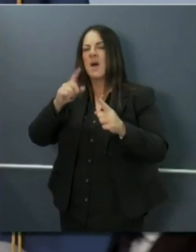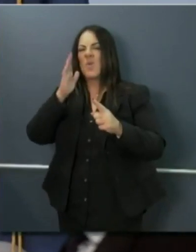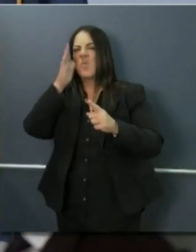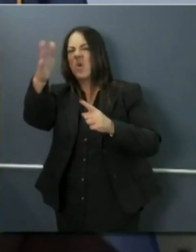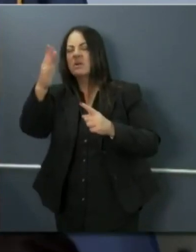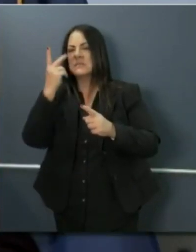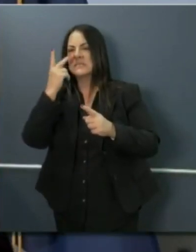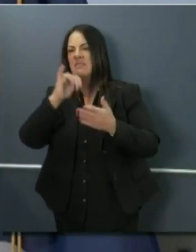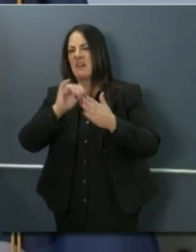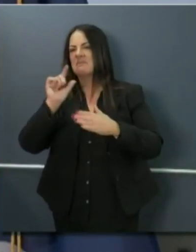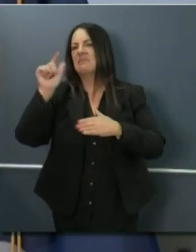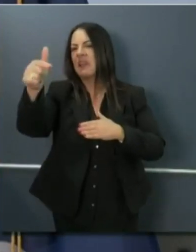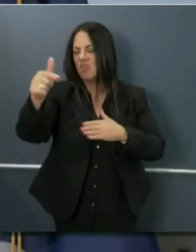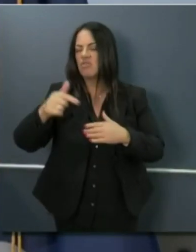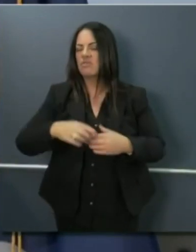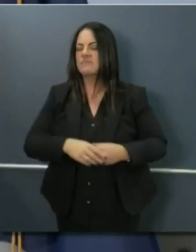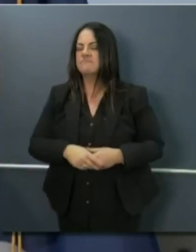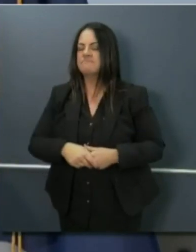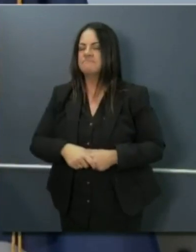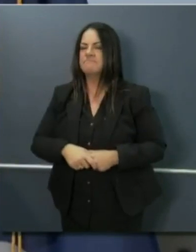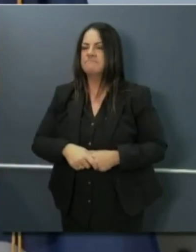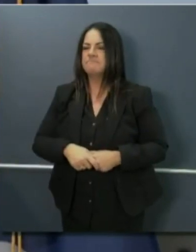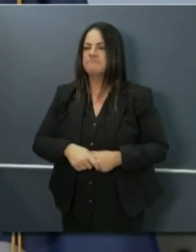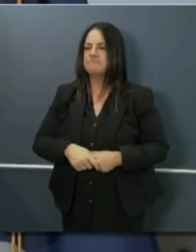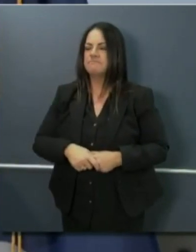Next question. Angela Hart, Kaiser Health News.